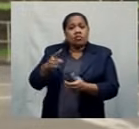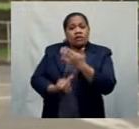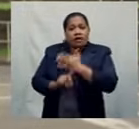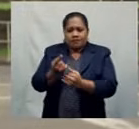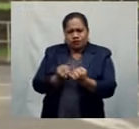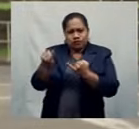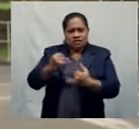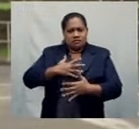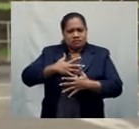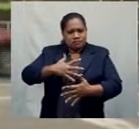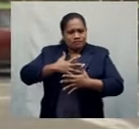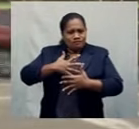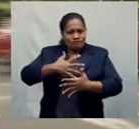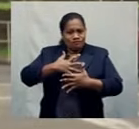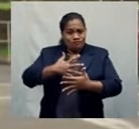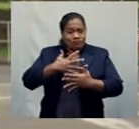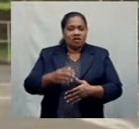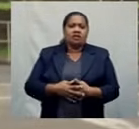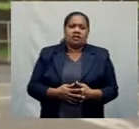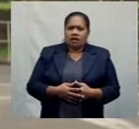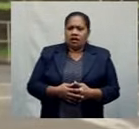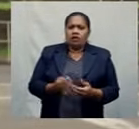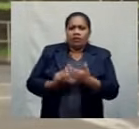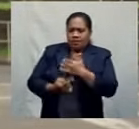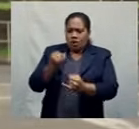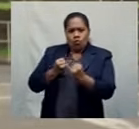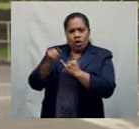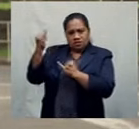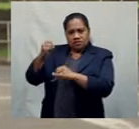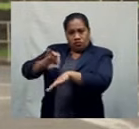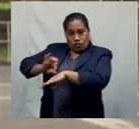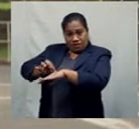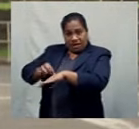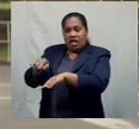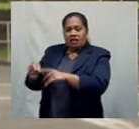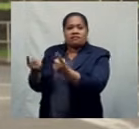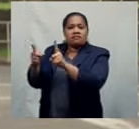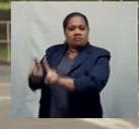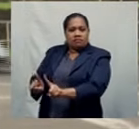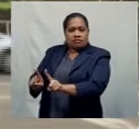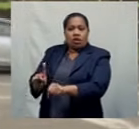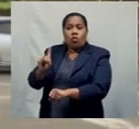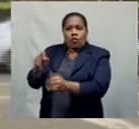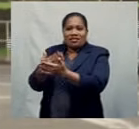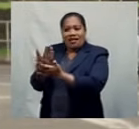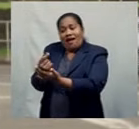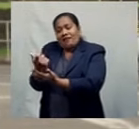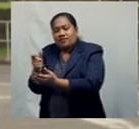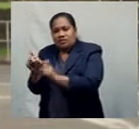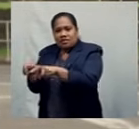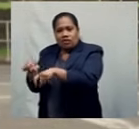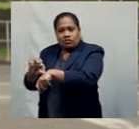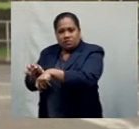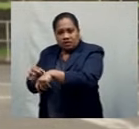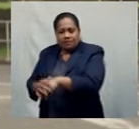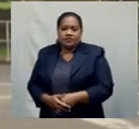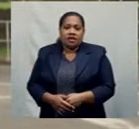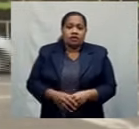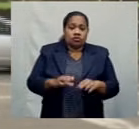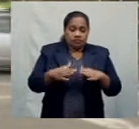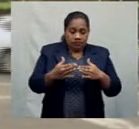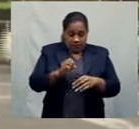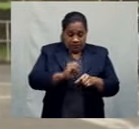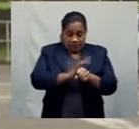respiratory distress. His condition worsened in the hospital after he died 1 day after admission. The third COVID-19 death